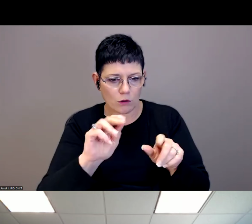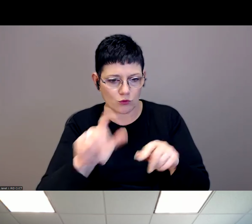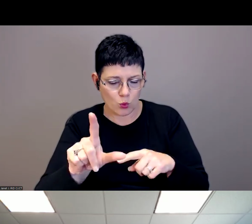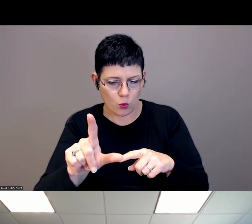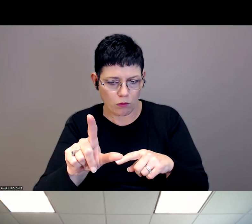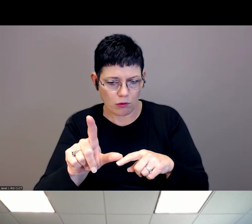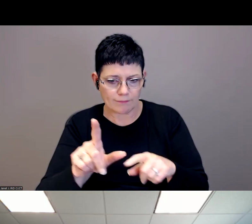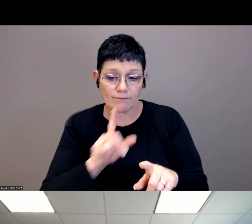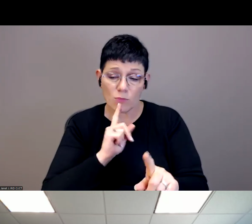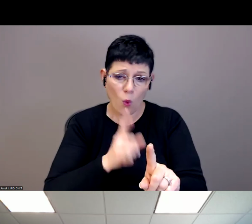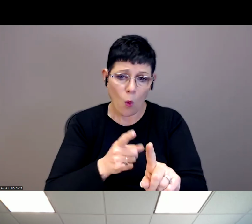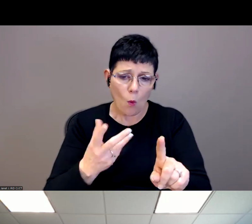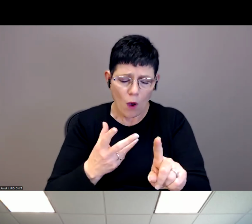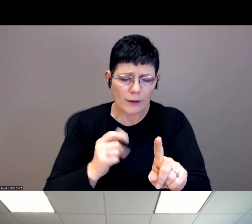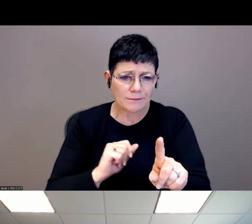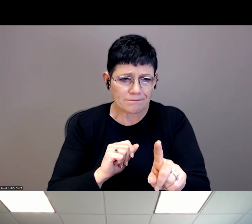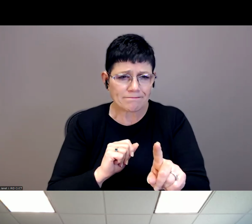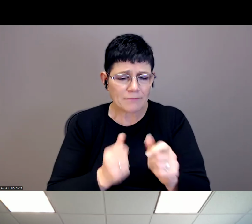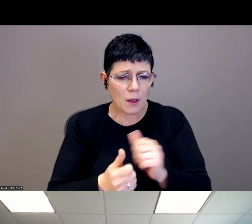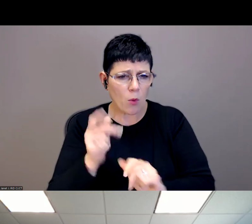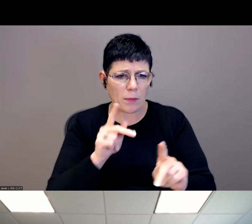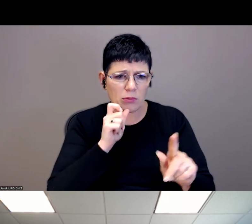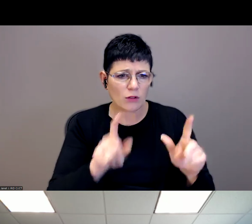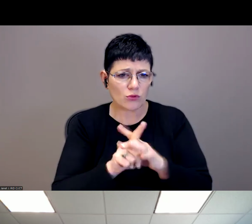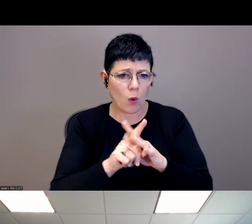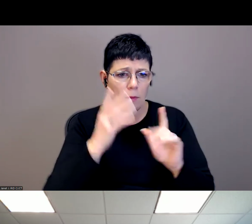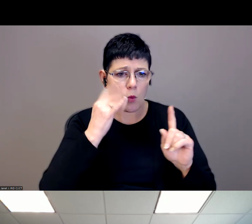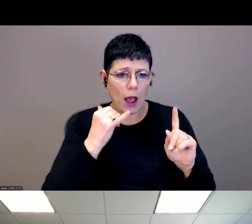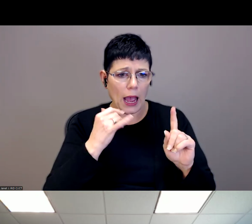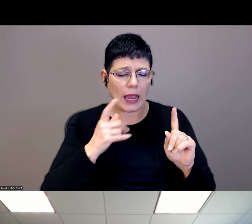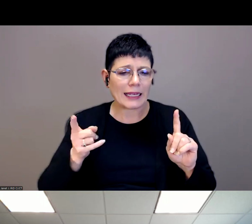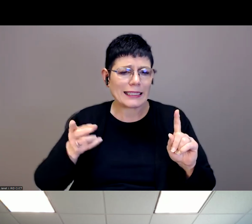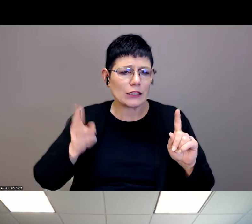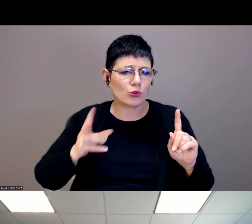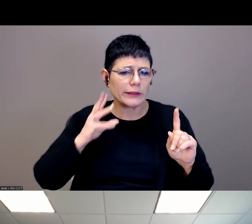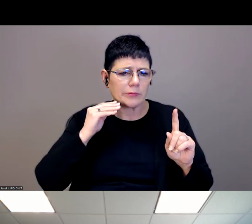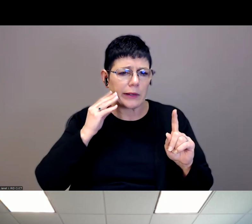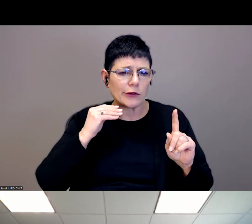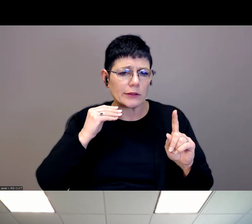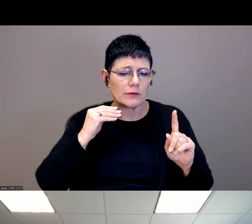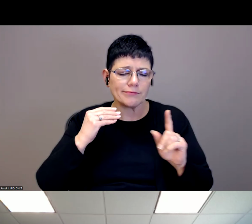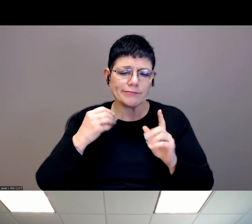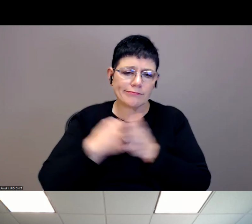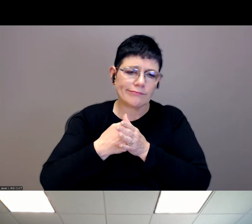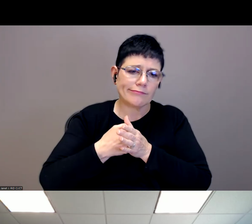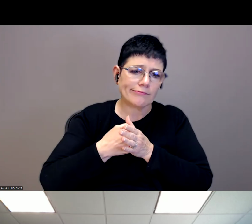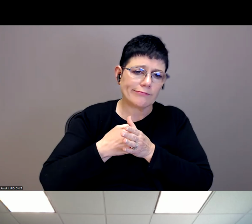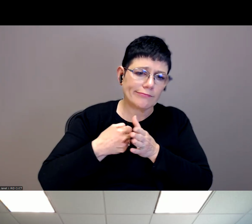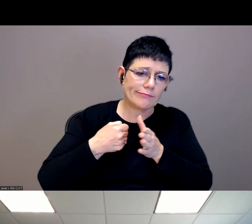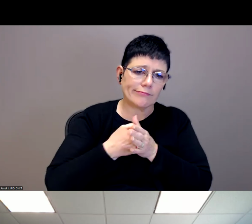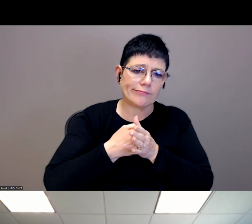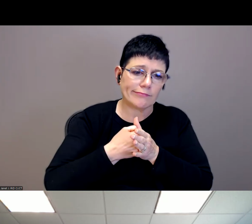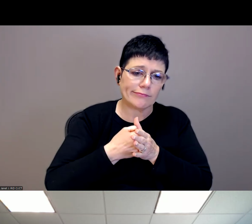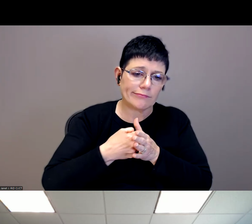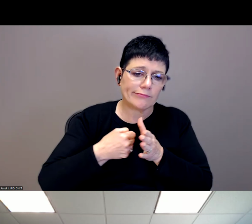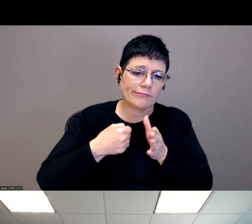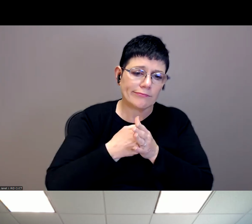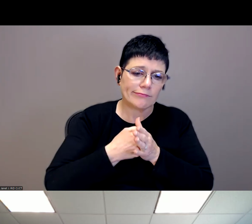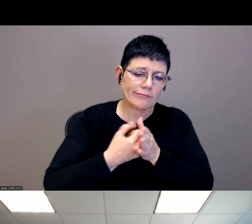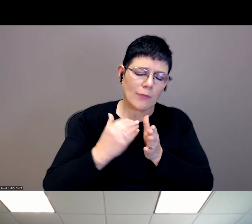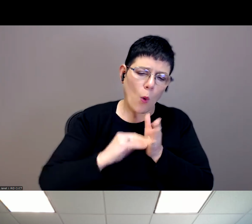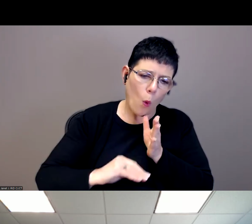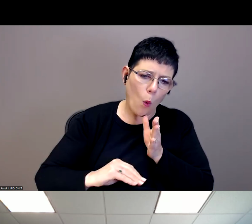is most people don't show up because they have a history of running into the barriers that are